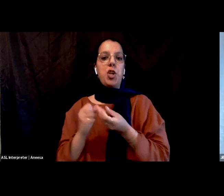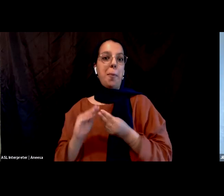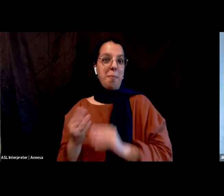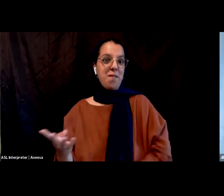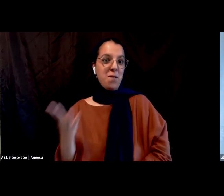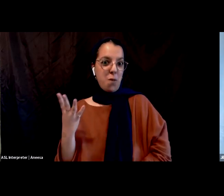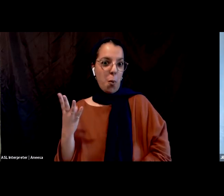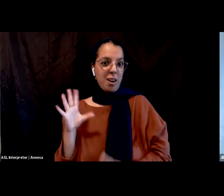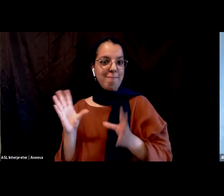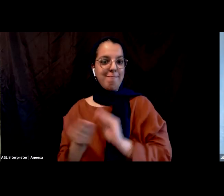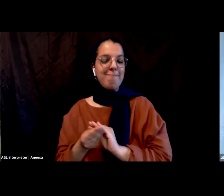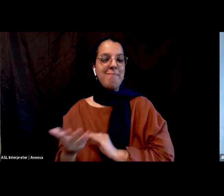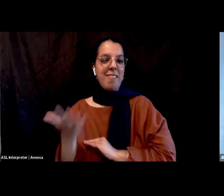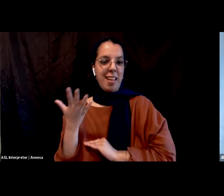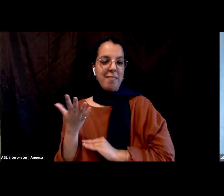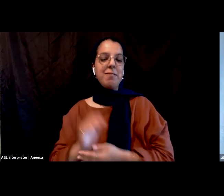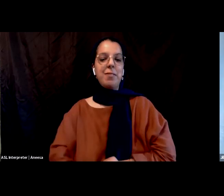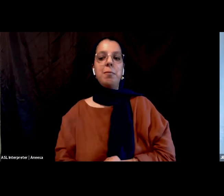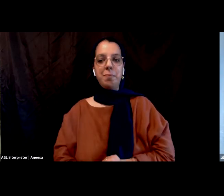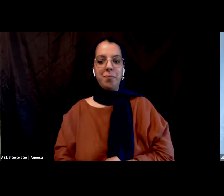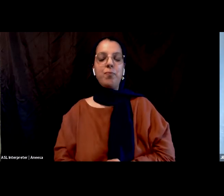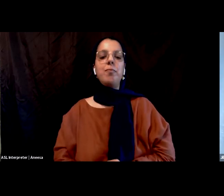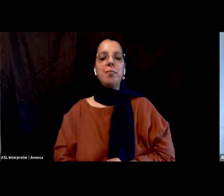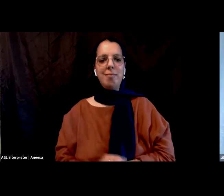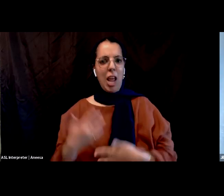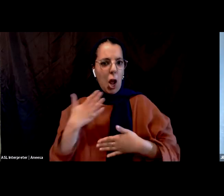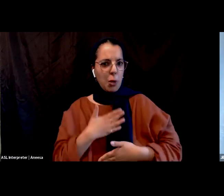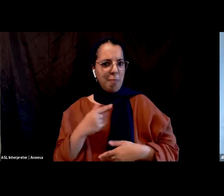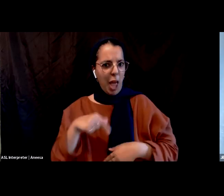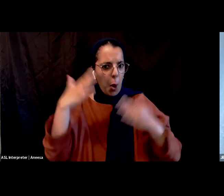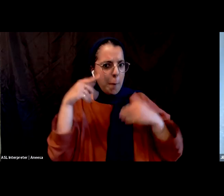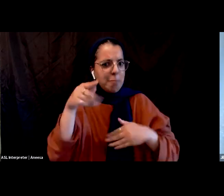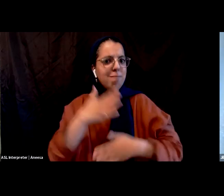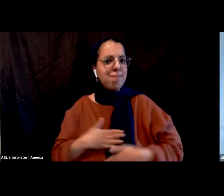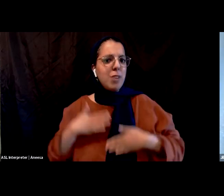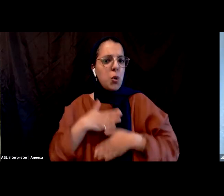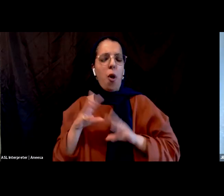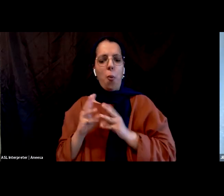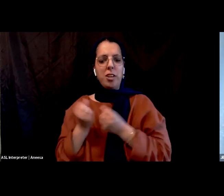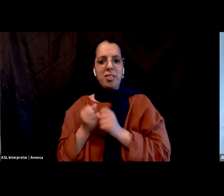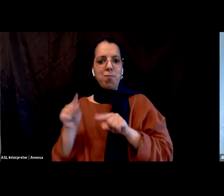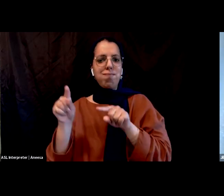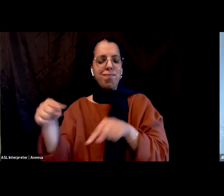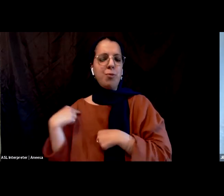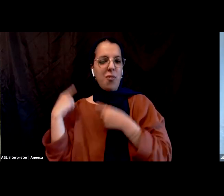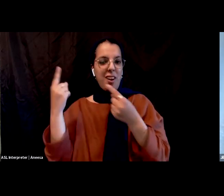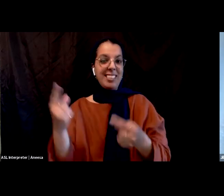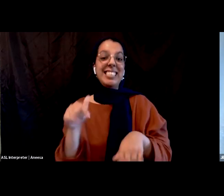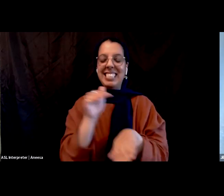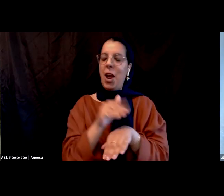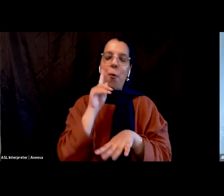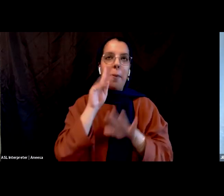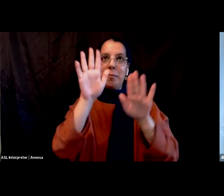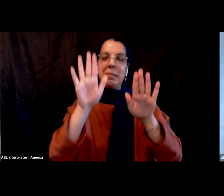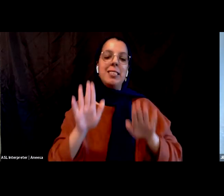hope you have all enjoyed the session so far, and tonight's will no doubt be another great session. As Julie Pigeon pointed out